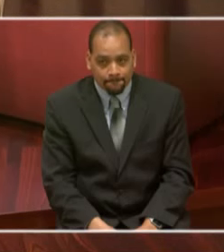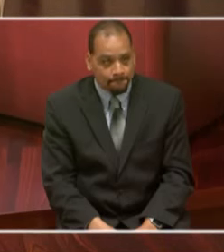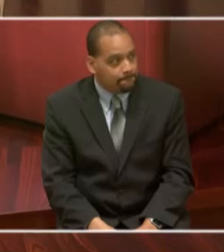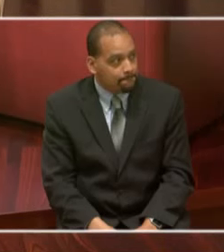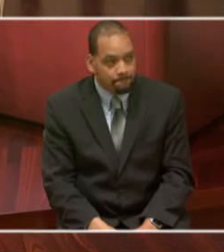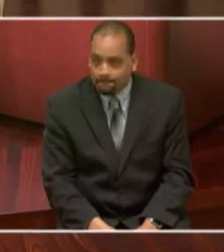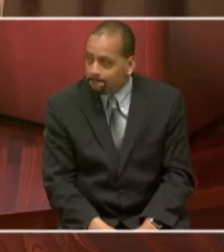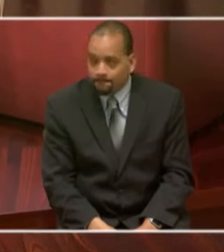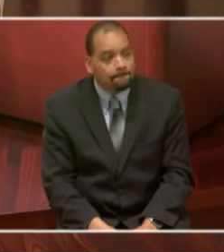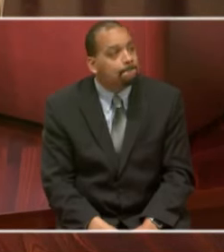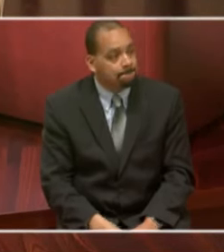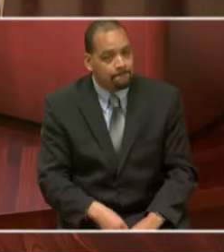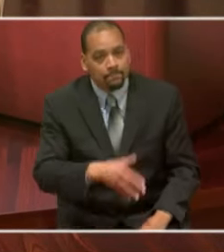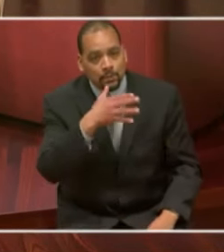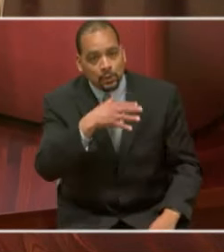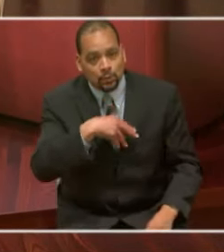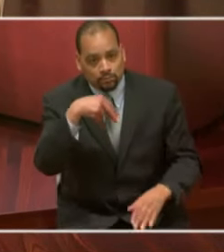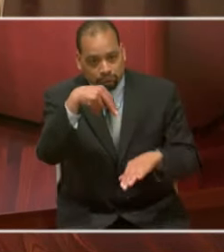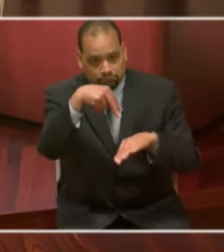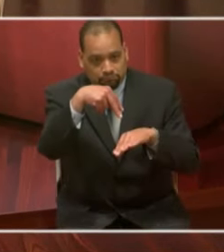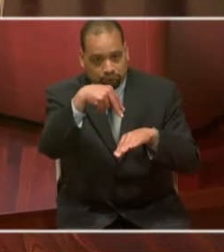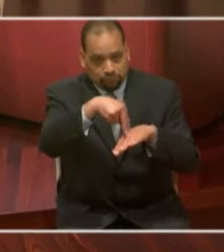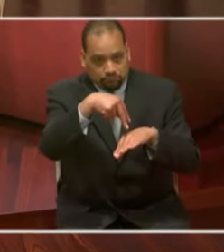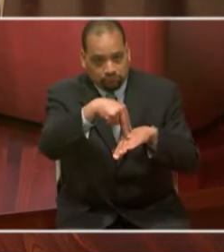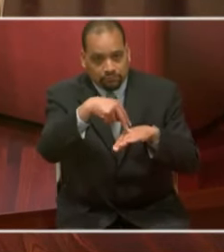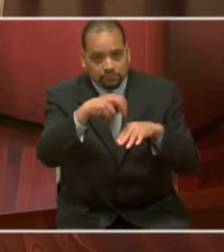great-grandfather, who had been a slave,